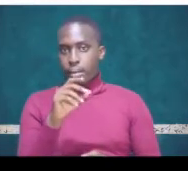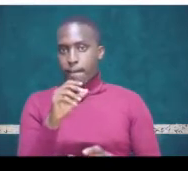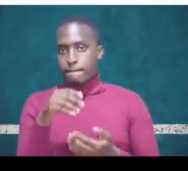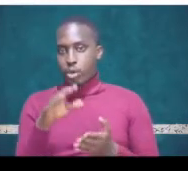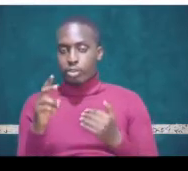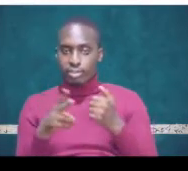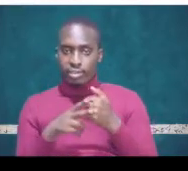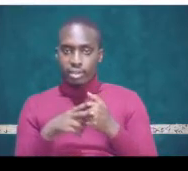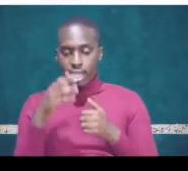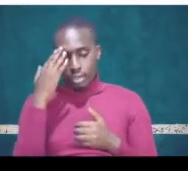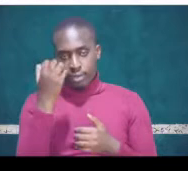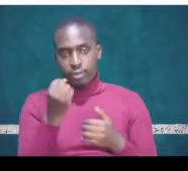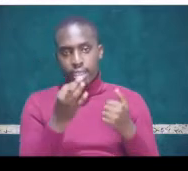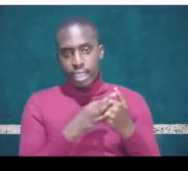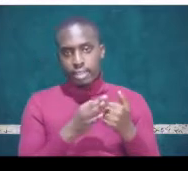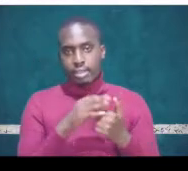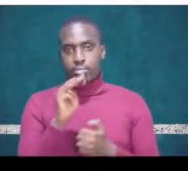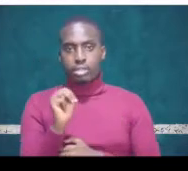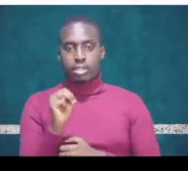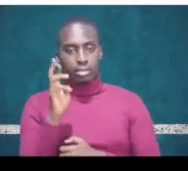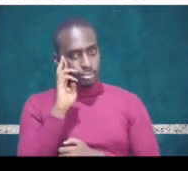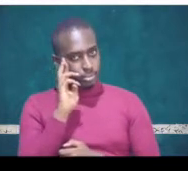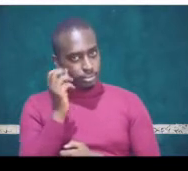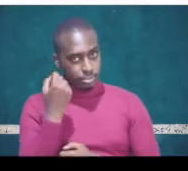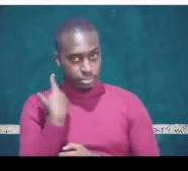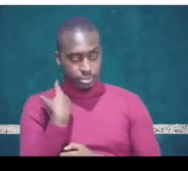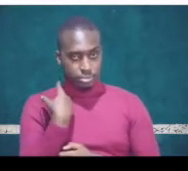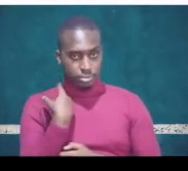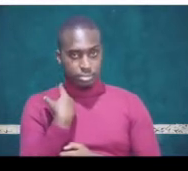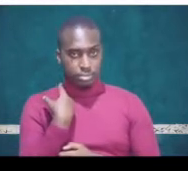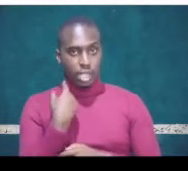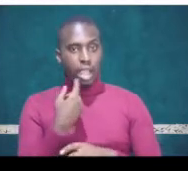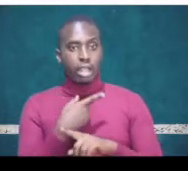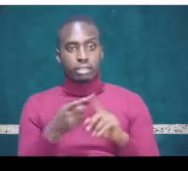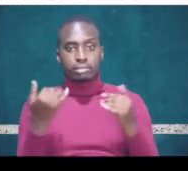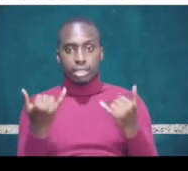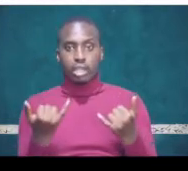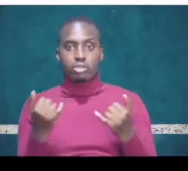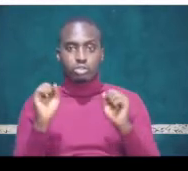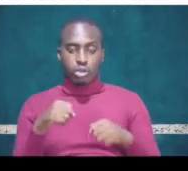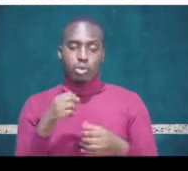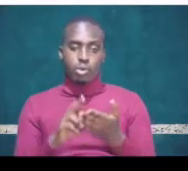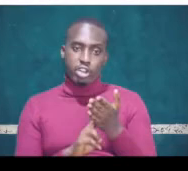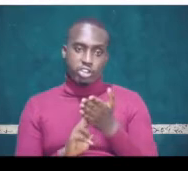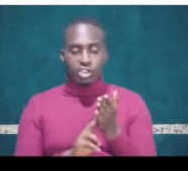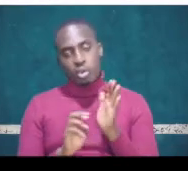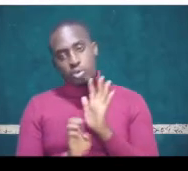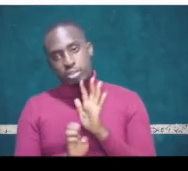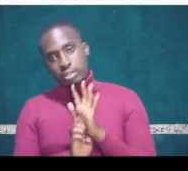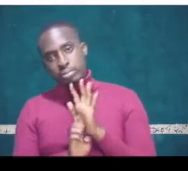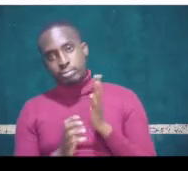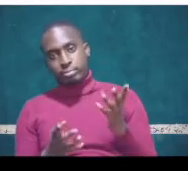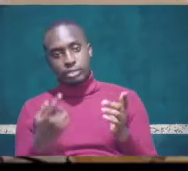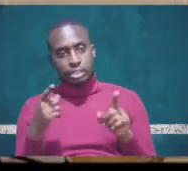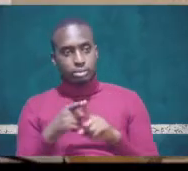then we have 8, this is 80 meters. Do you understand that? So, but now we can apply, of course, the example.